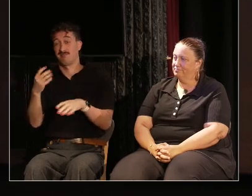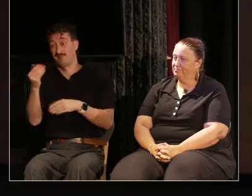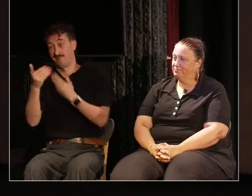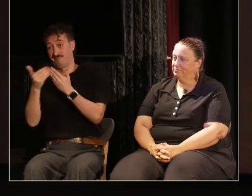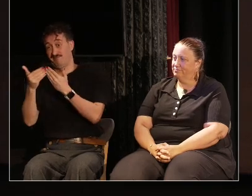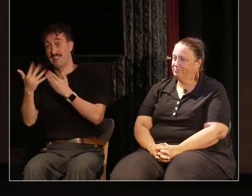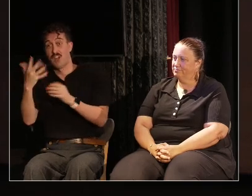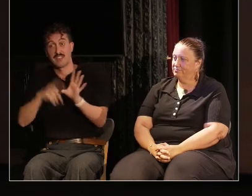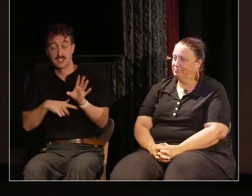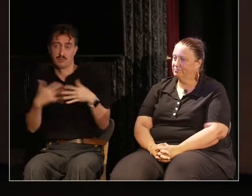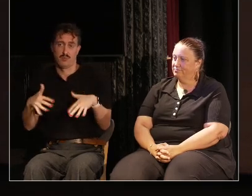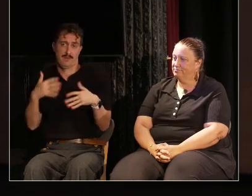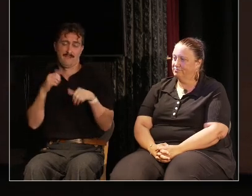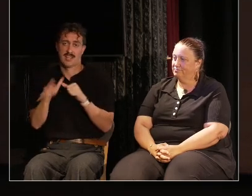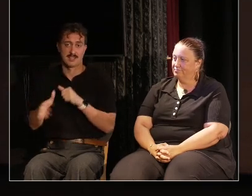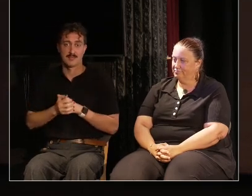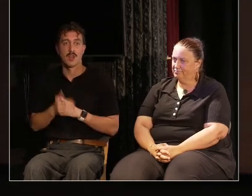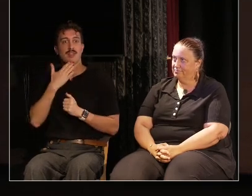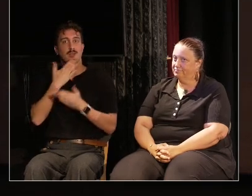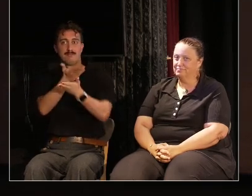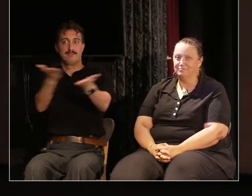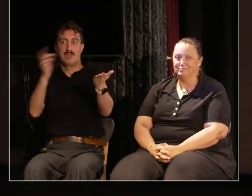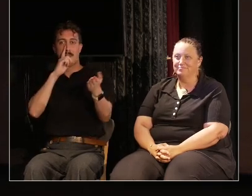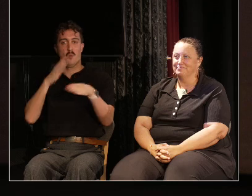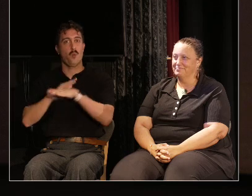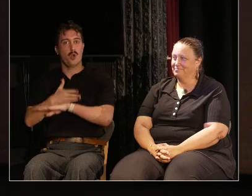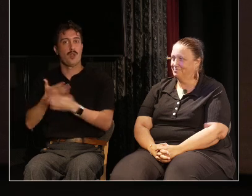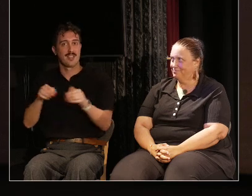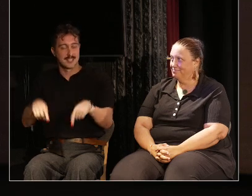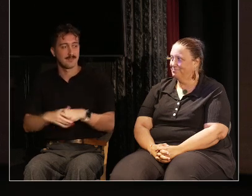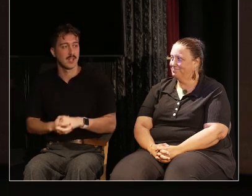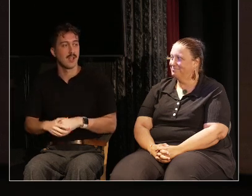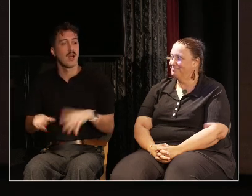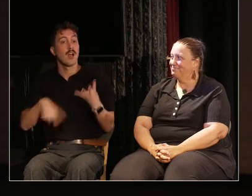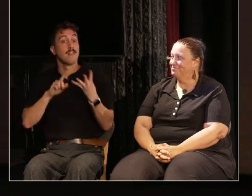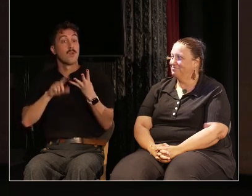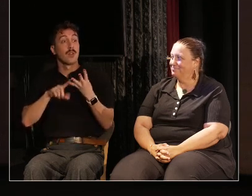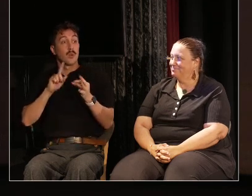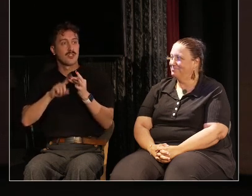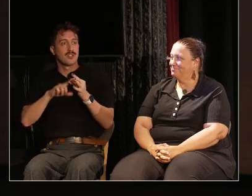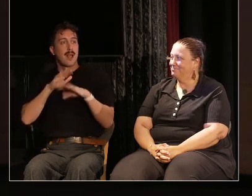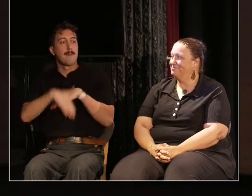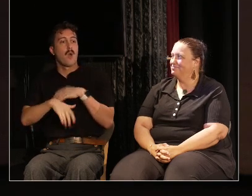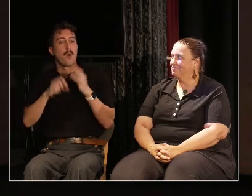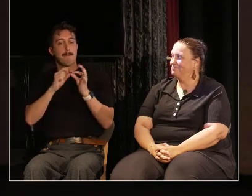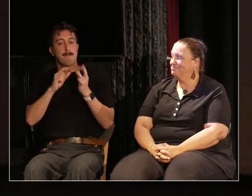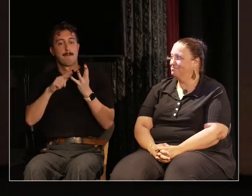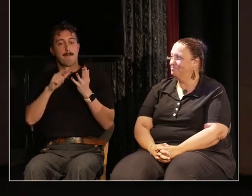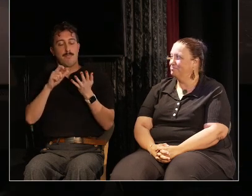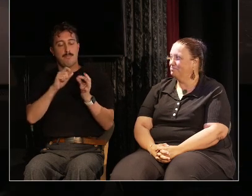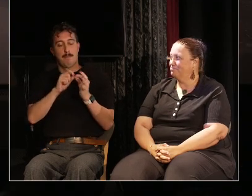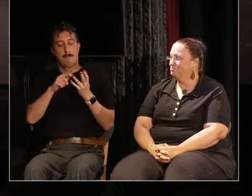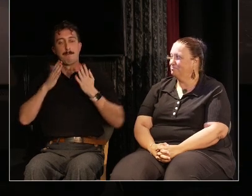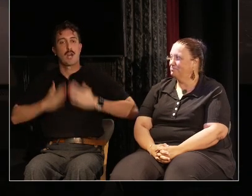this room who do that work as well. And now let's move on to our fourth question, which is about bodily autonomy for intersex